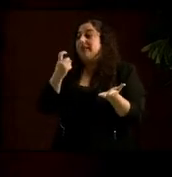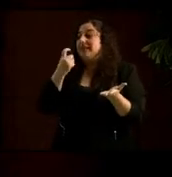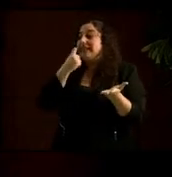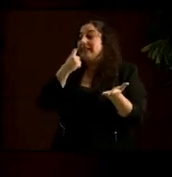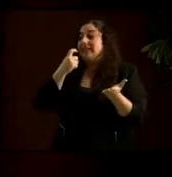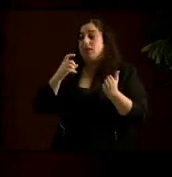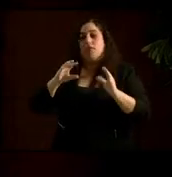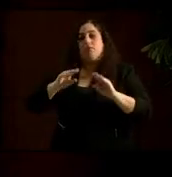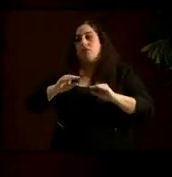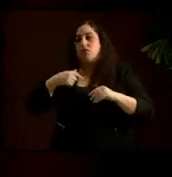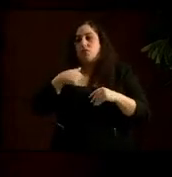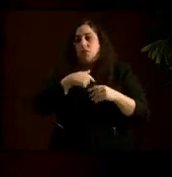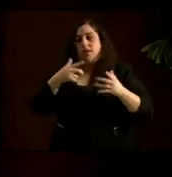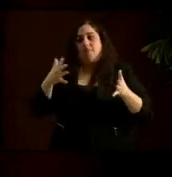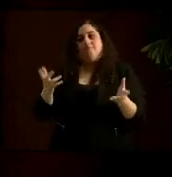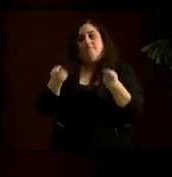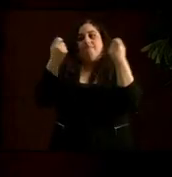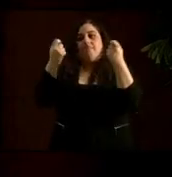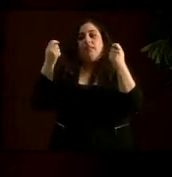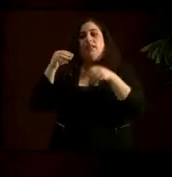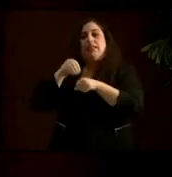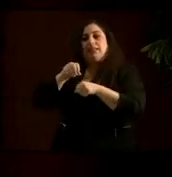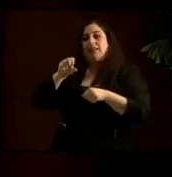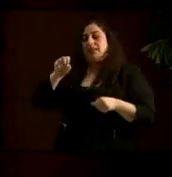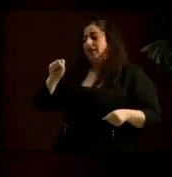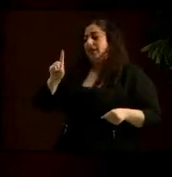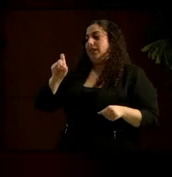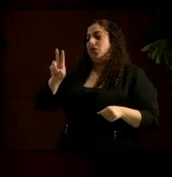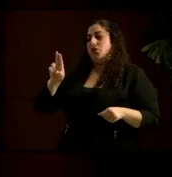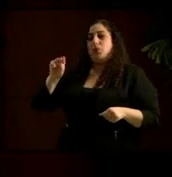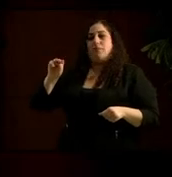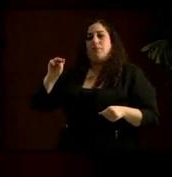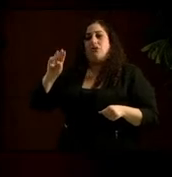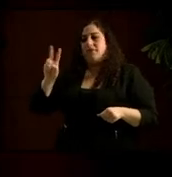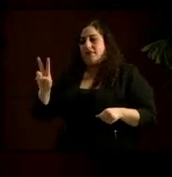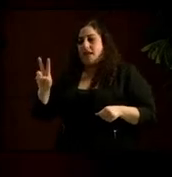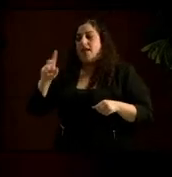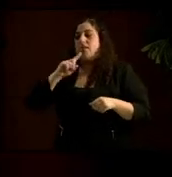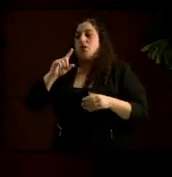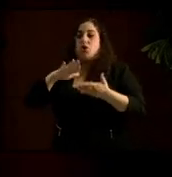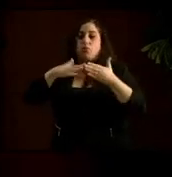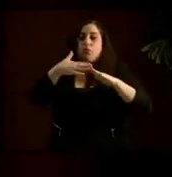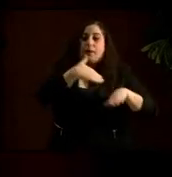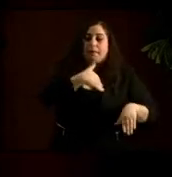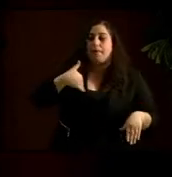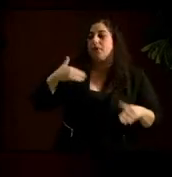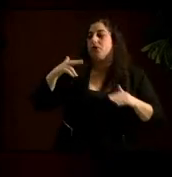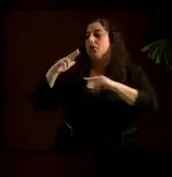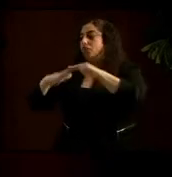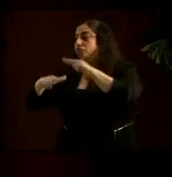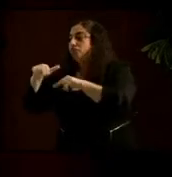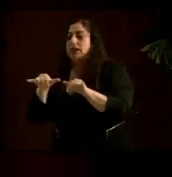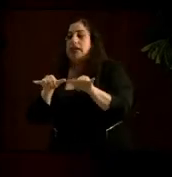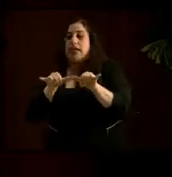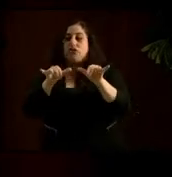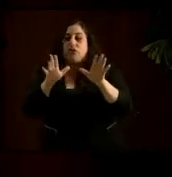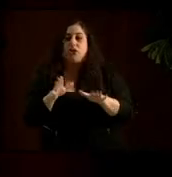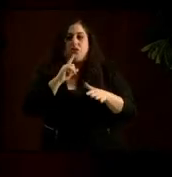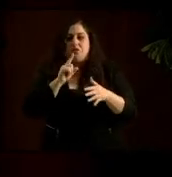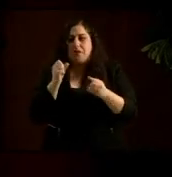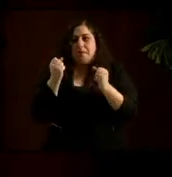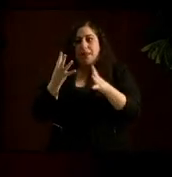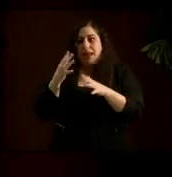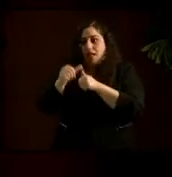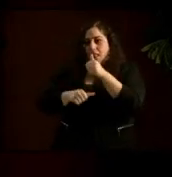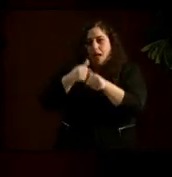Valley. Community members, construction workers, engineers, many of whom are SDSU alumni, came together to